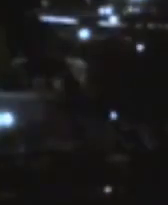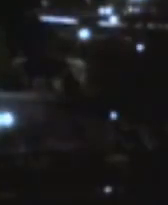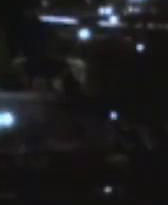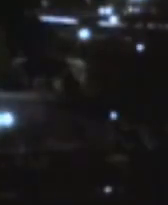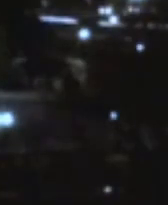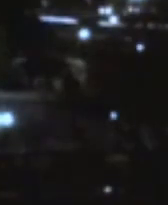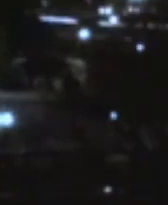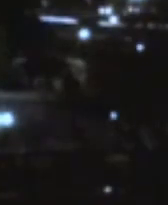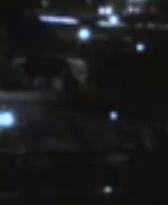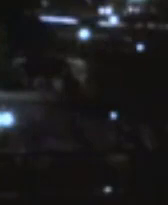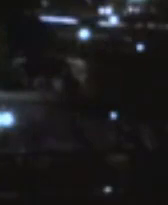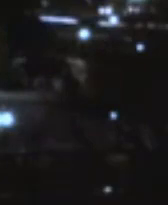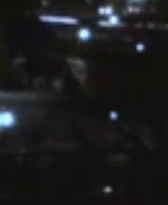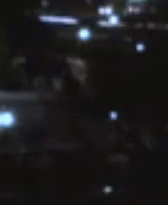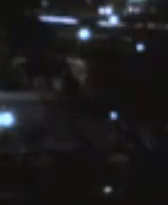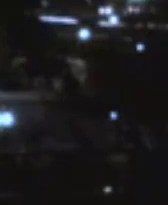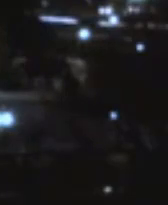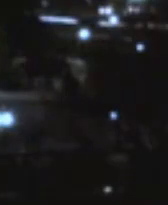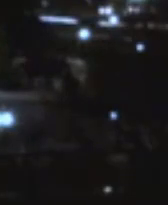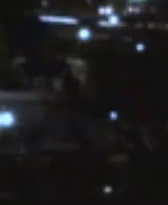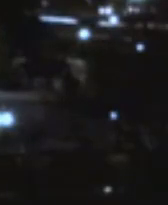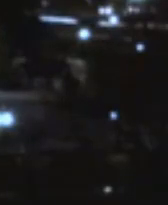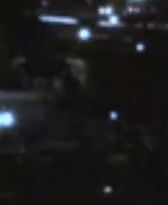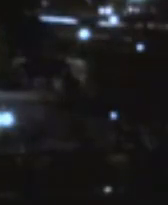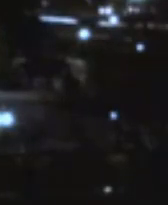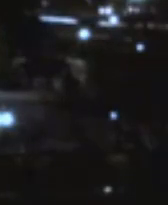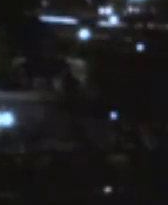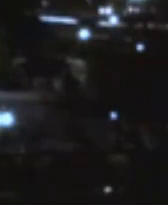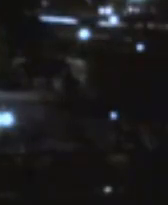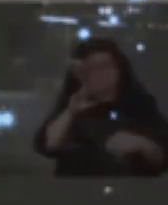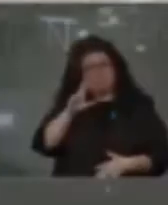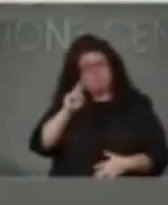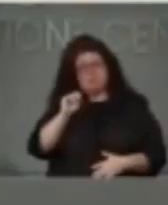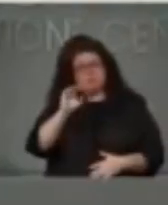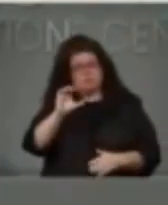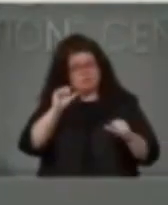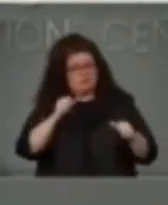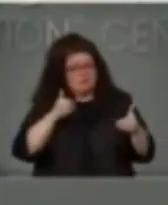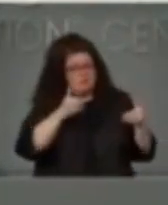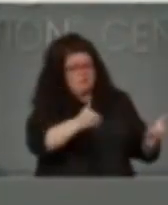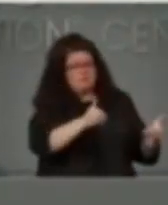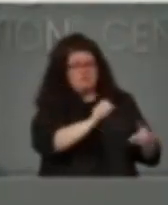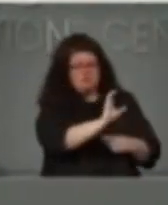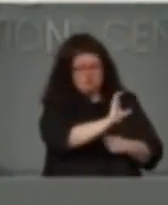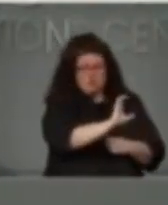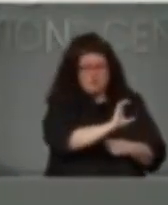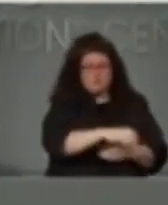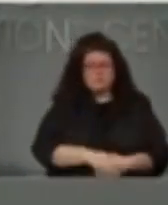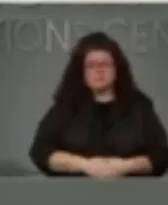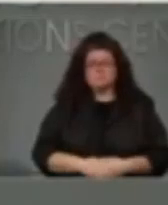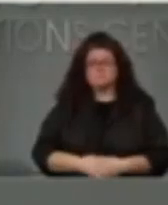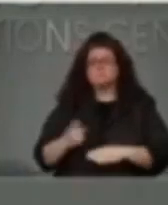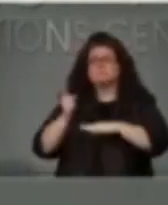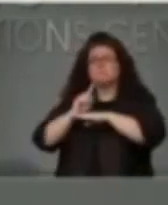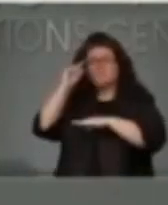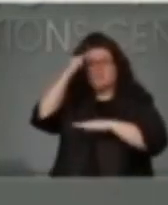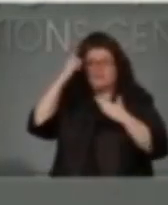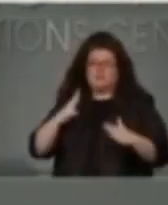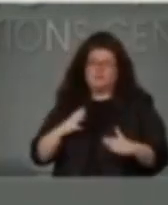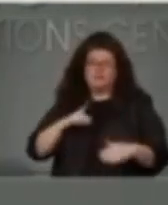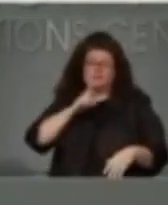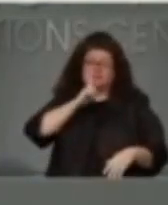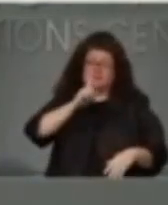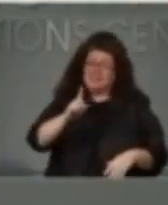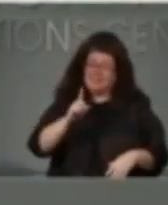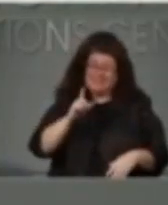is. But he's already showing his hand. He's showing that he's going to be a dictator over this thing. And since